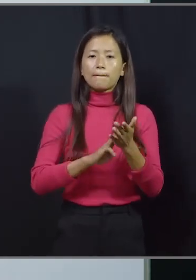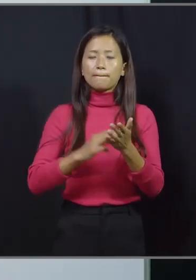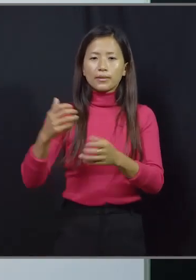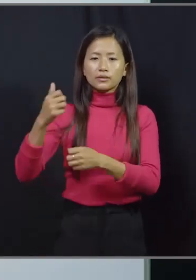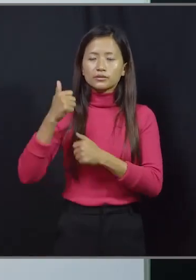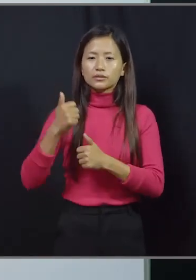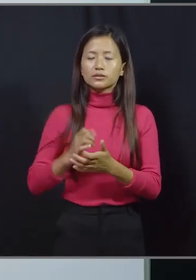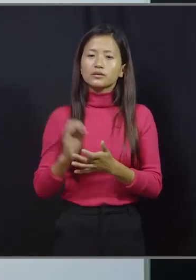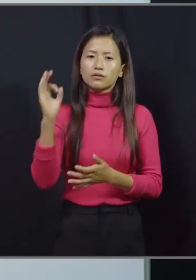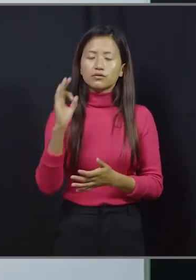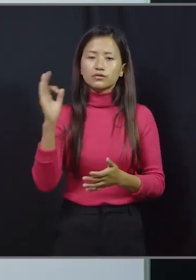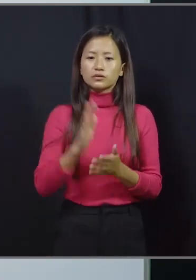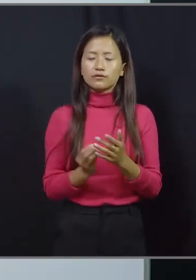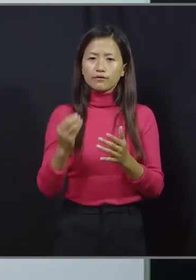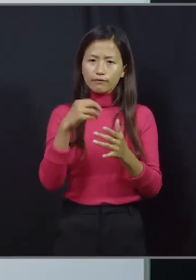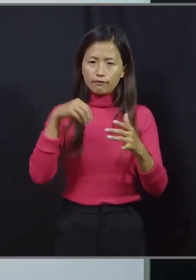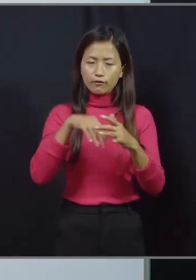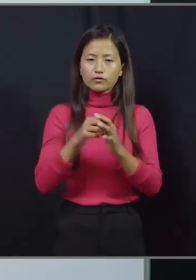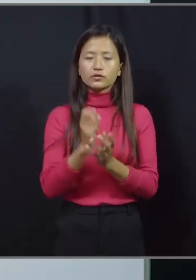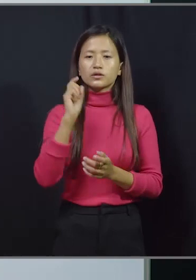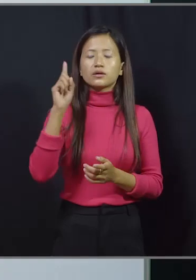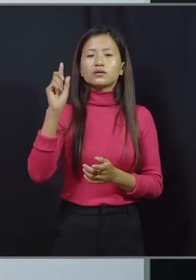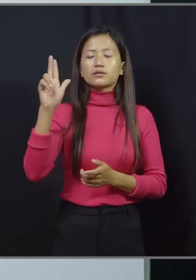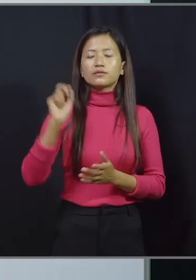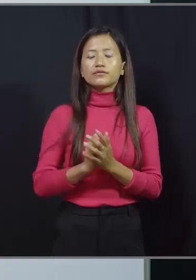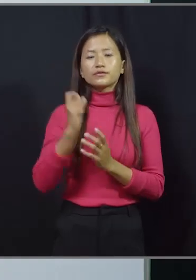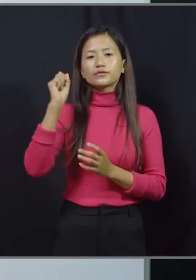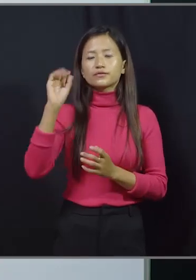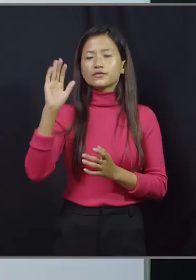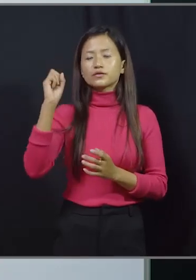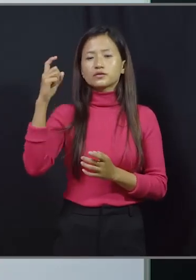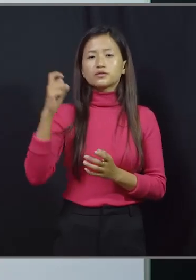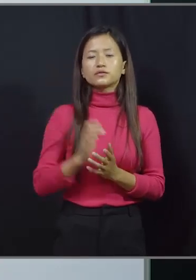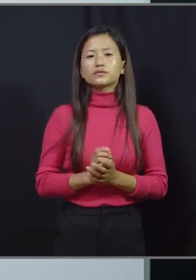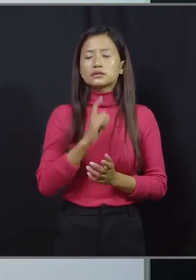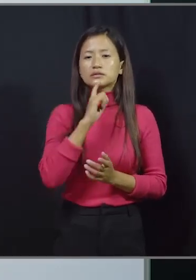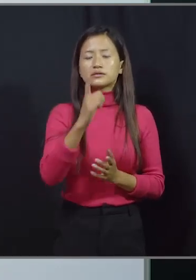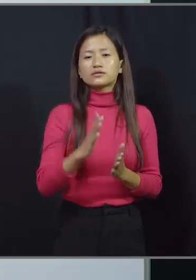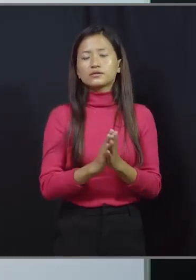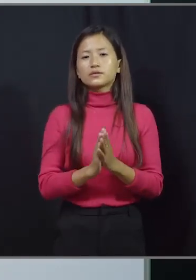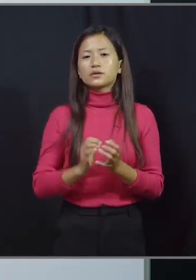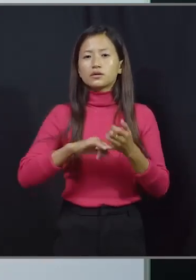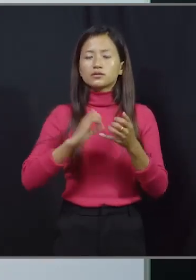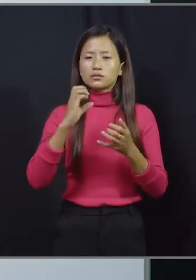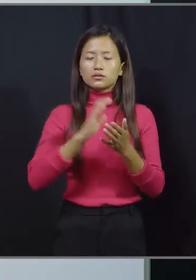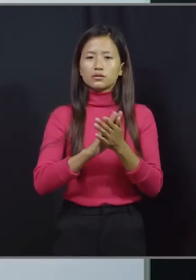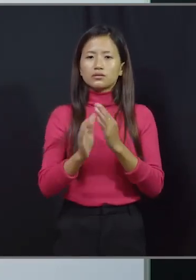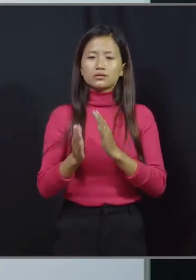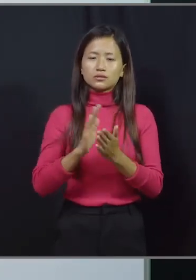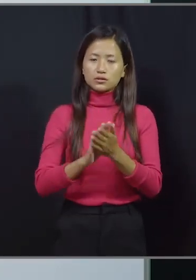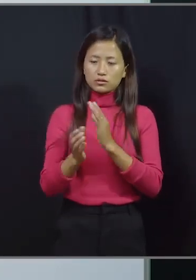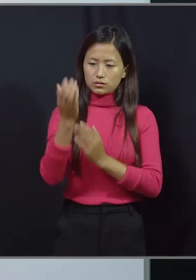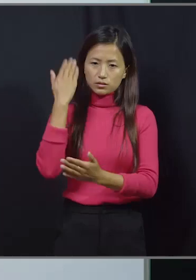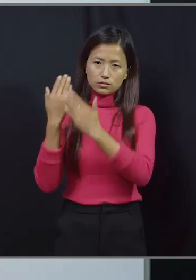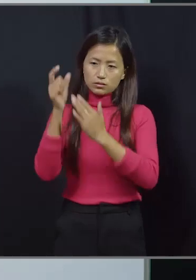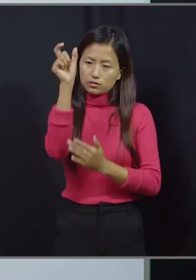officers who themselves involved in the revolt of 1857. We get information from scholars, historians, etc. And